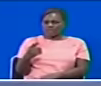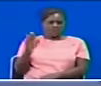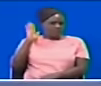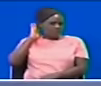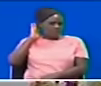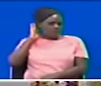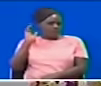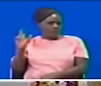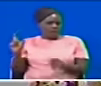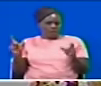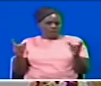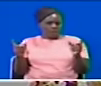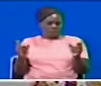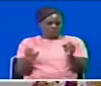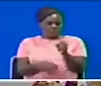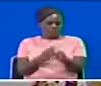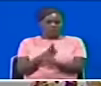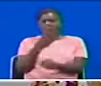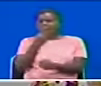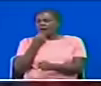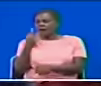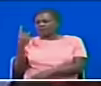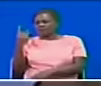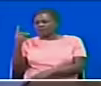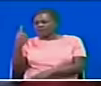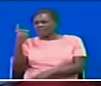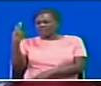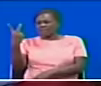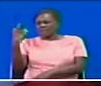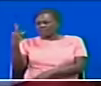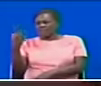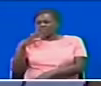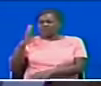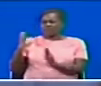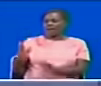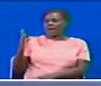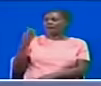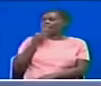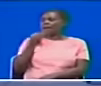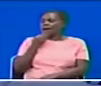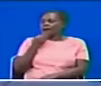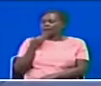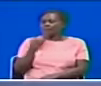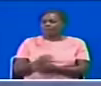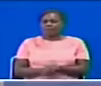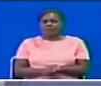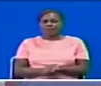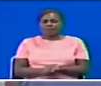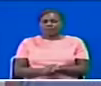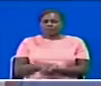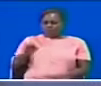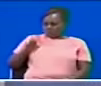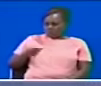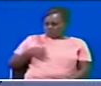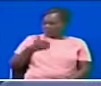playing, and first speaker was man, second speaker was a man, third speaker was a man, you know, fourth, fifth, you know, could be a woman. Women need